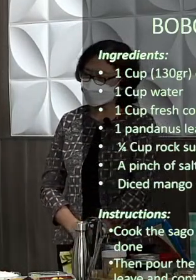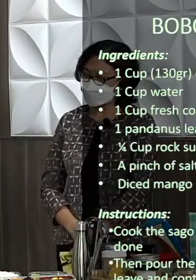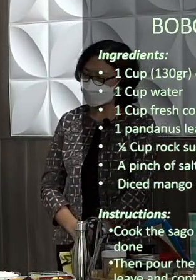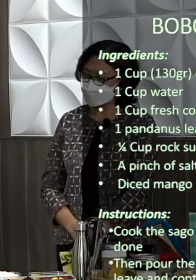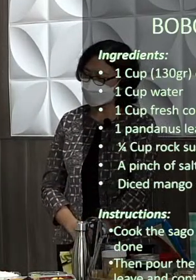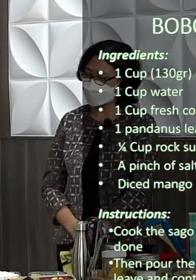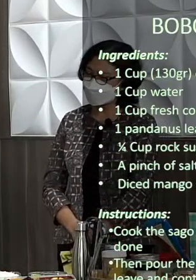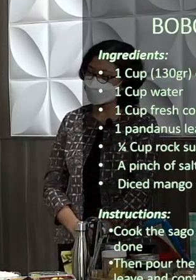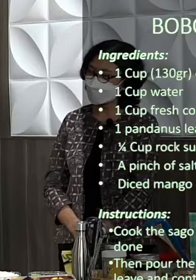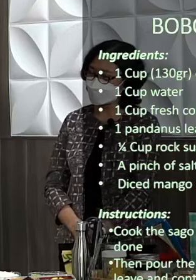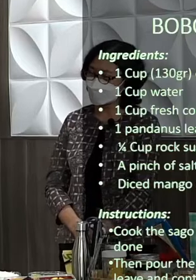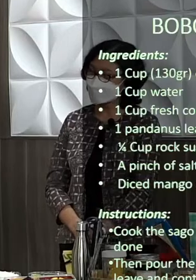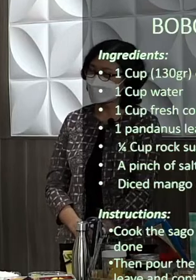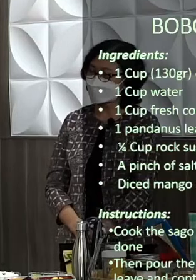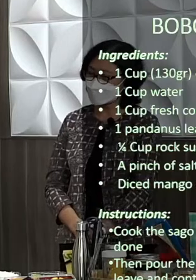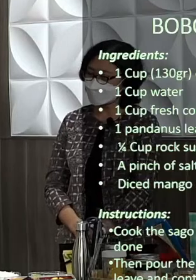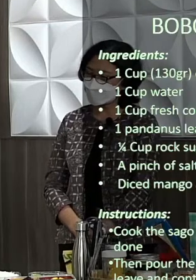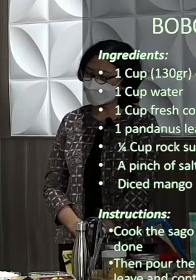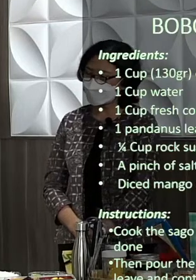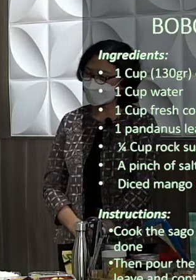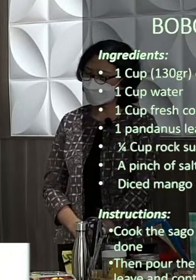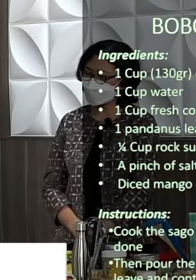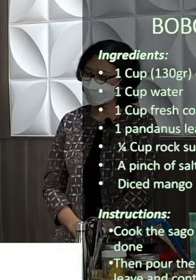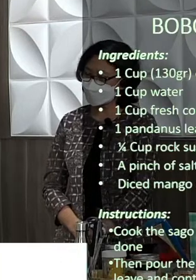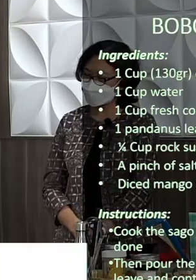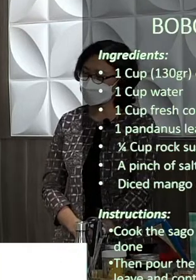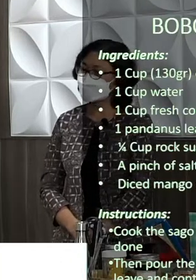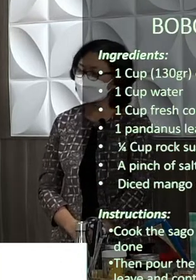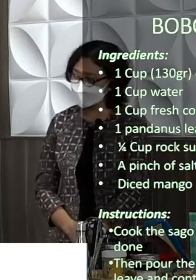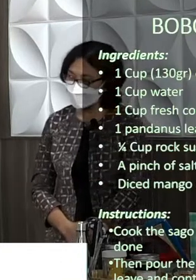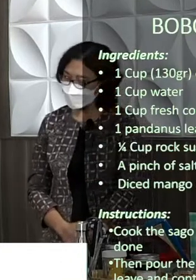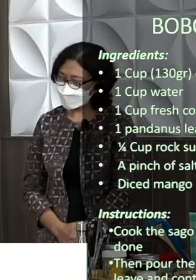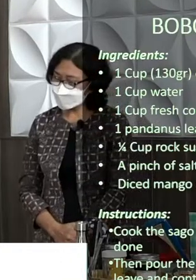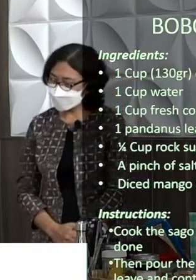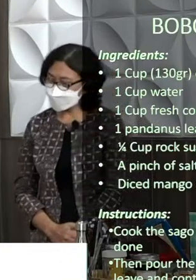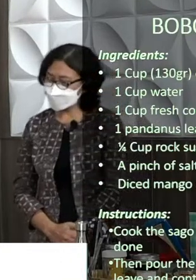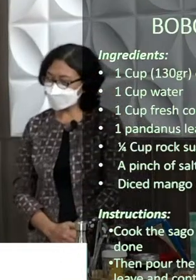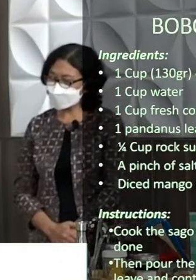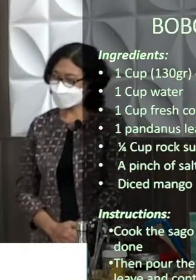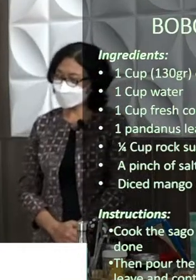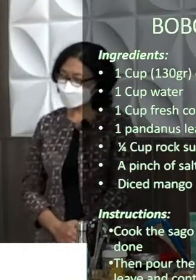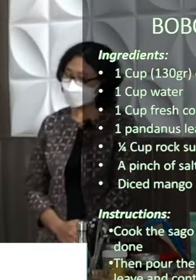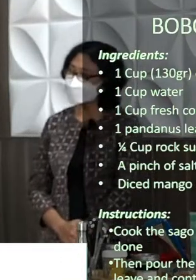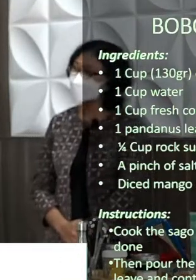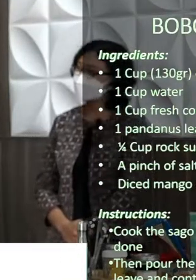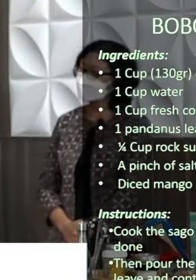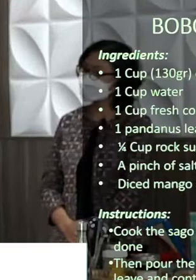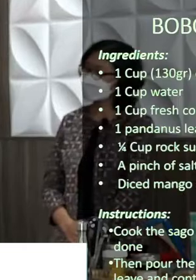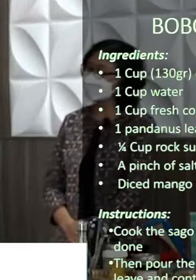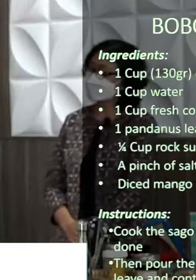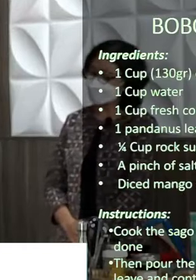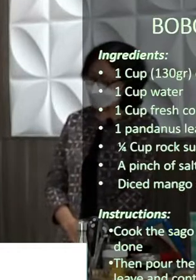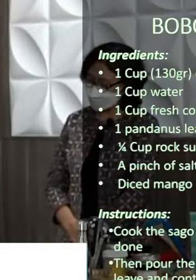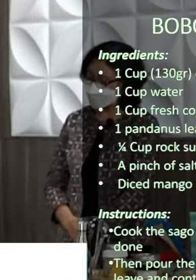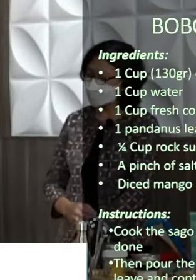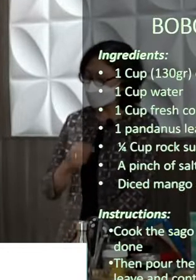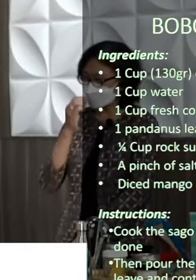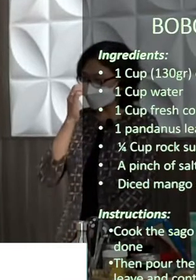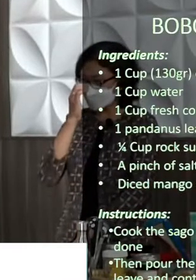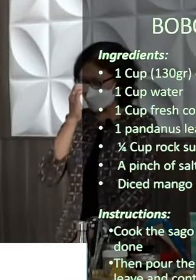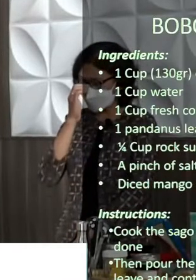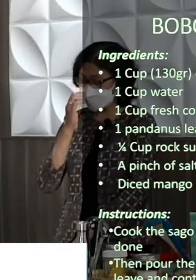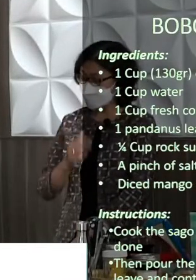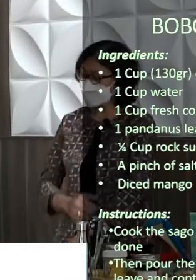I cook some coconut milk. This coconut milk. In the coconut milk, you put some Himalayan